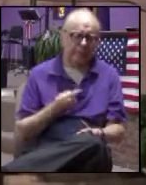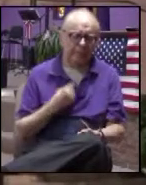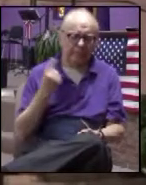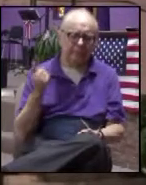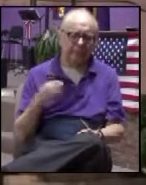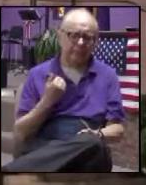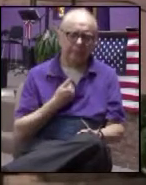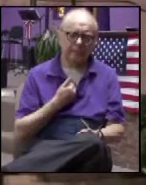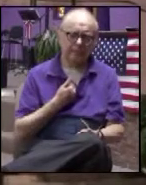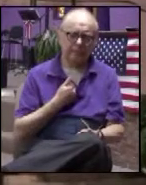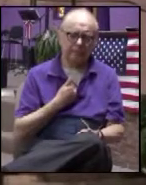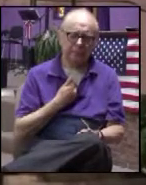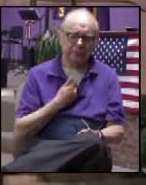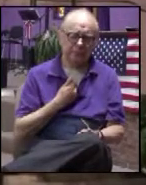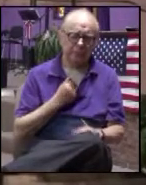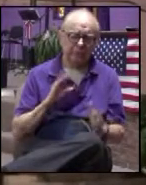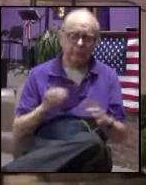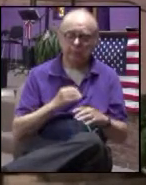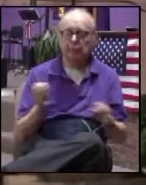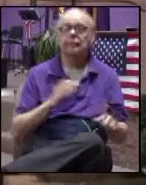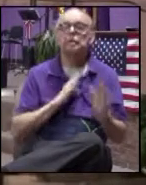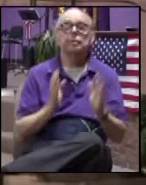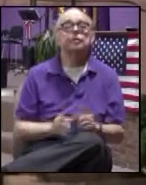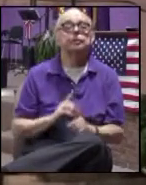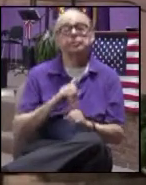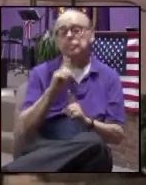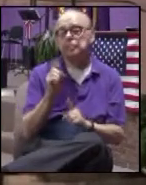of ourselves as a bunch of Christians, right?